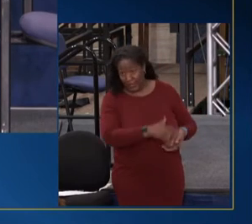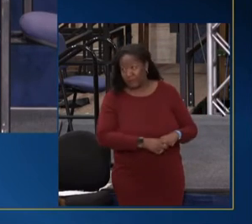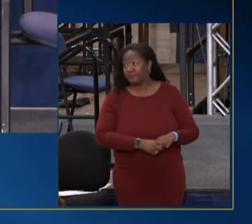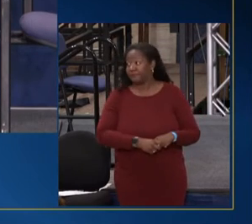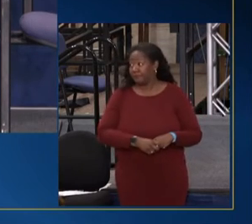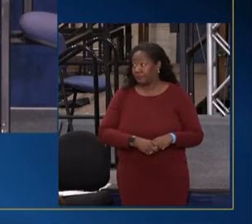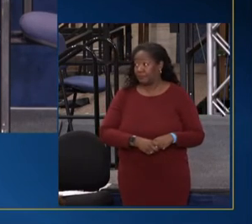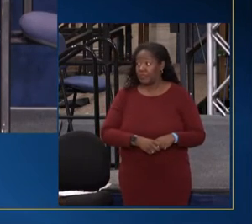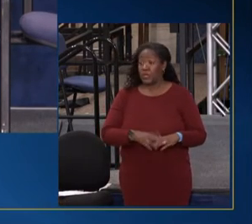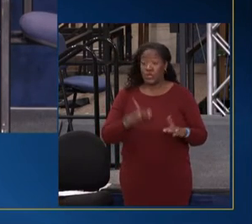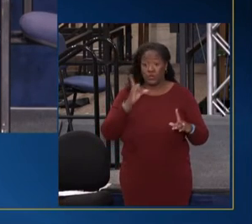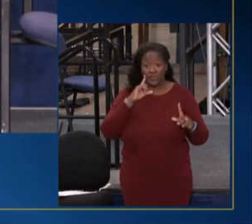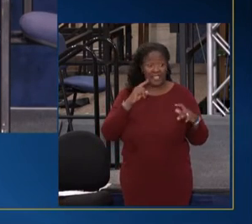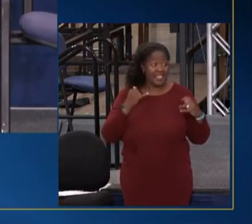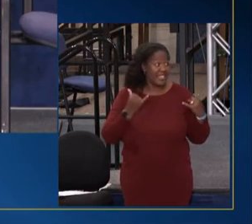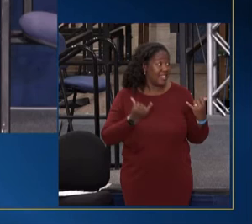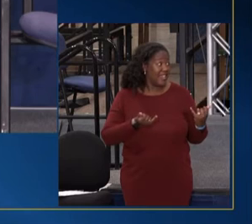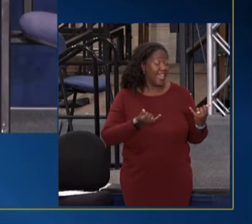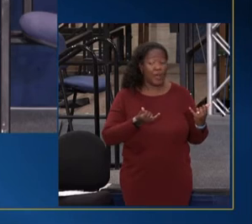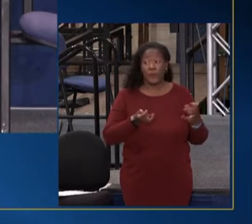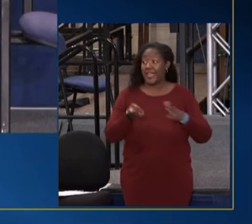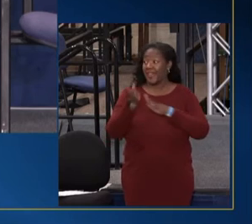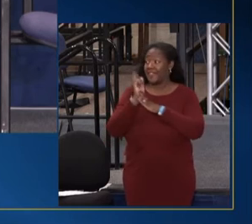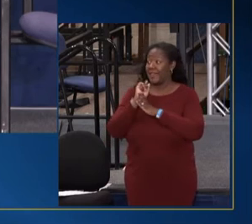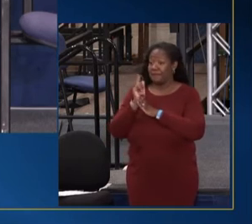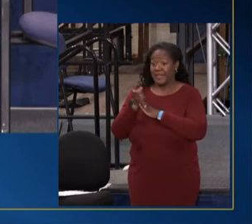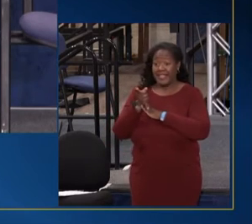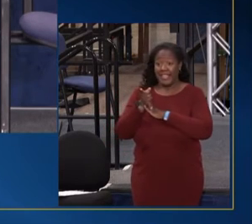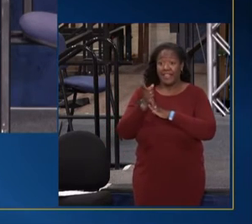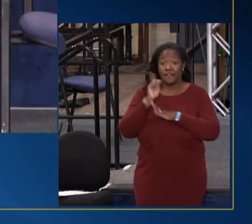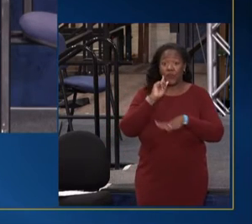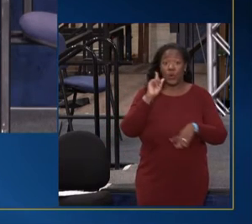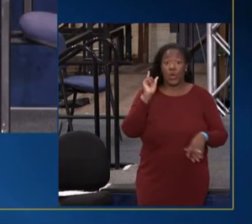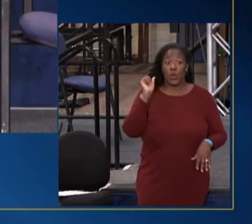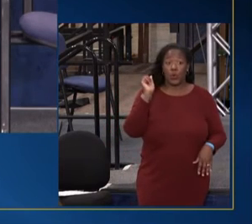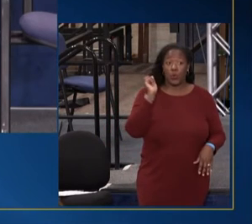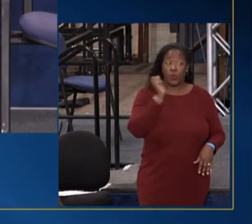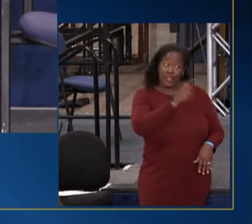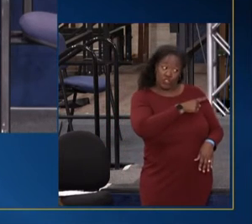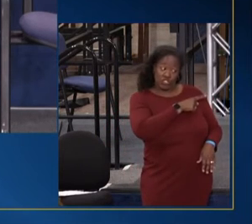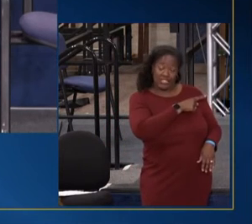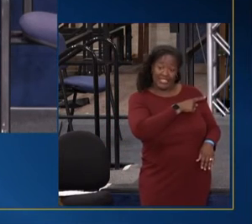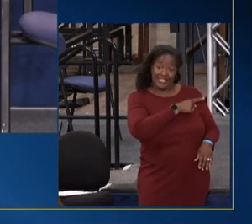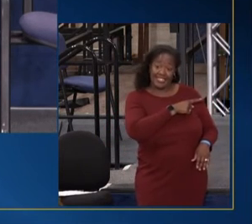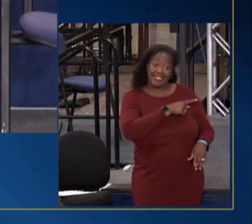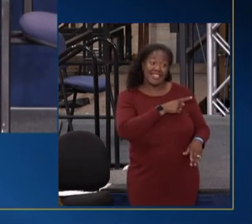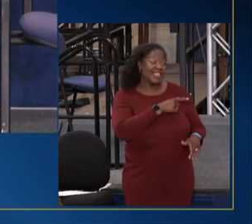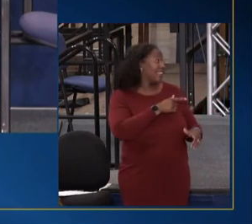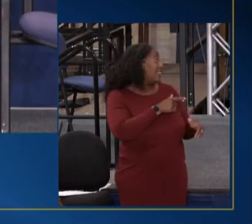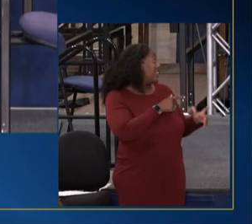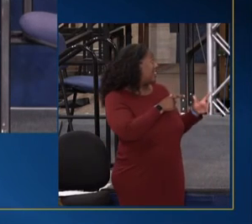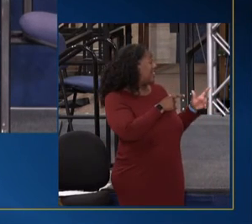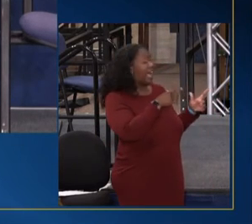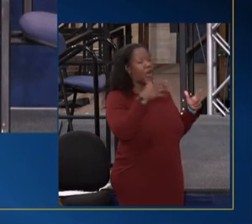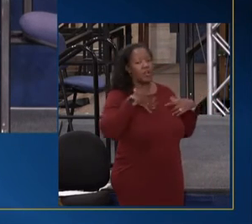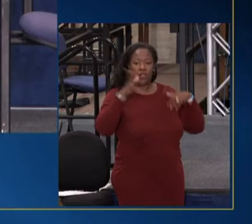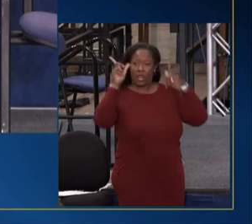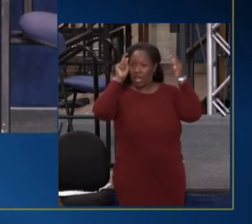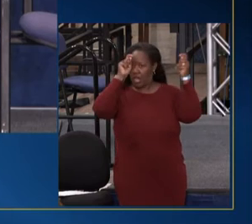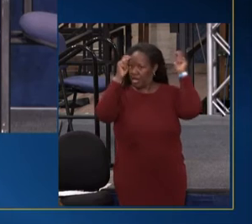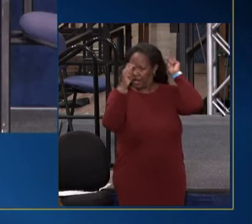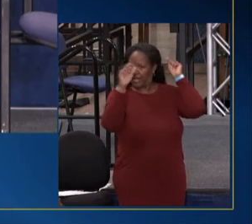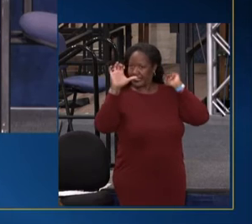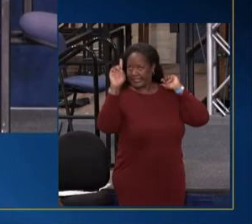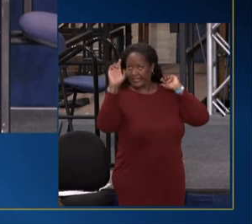So I think we have a minute for a question from me to the panelists, and I'll include myself in the panel. I'll put my CDC hat on